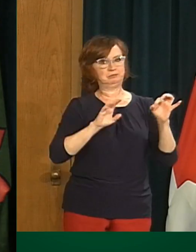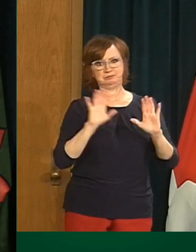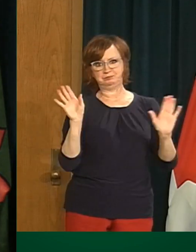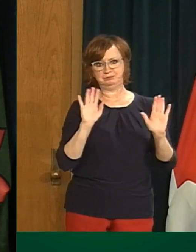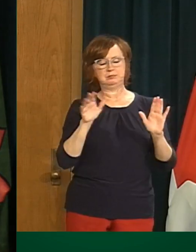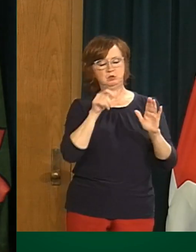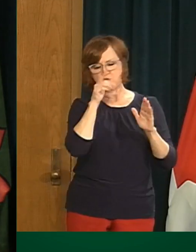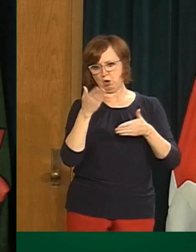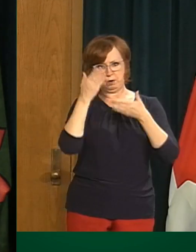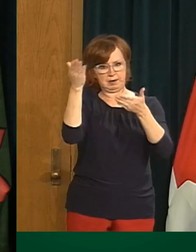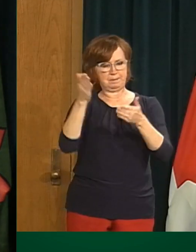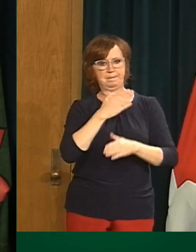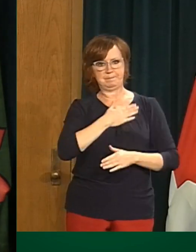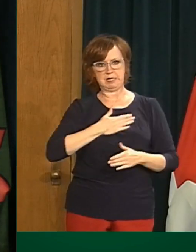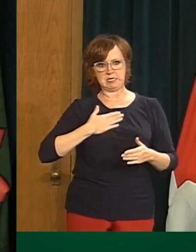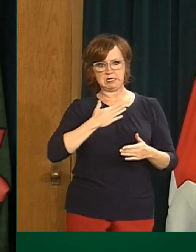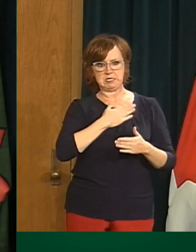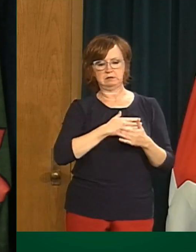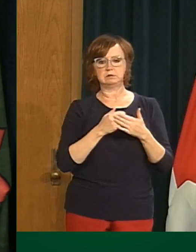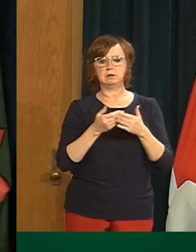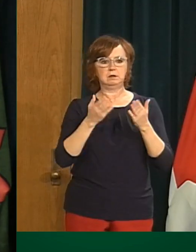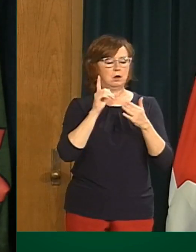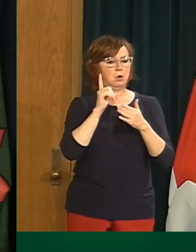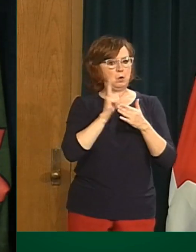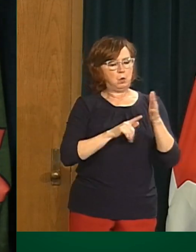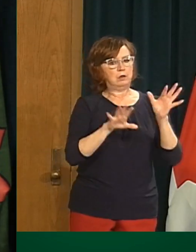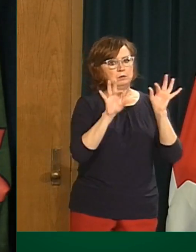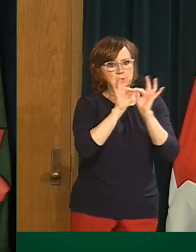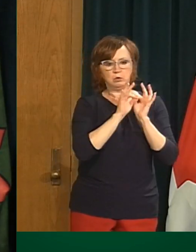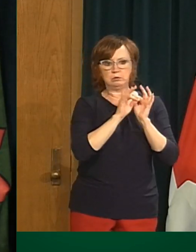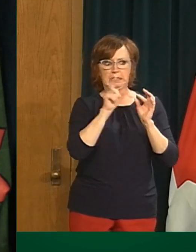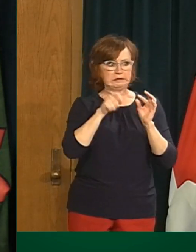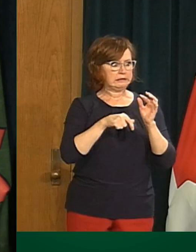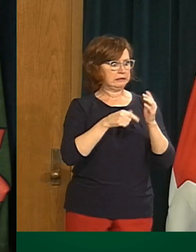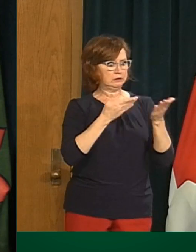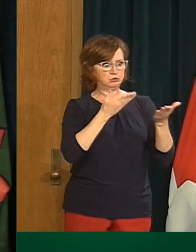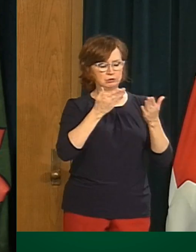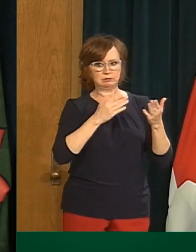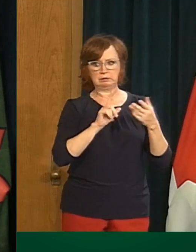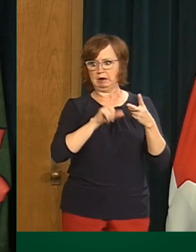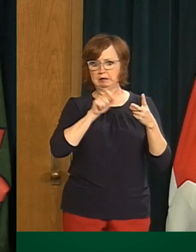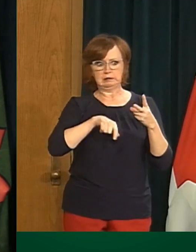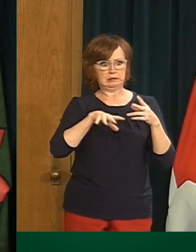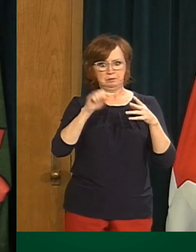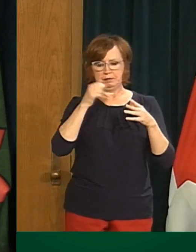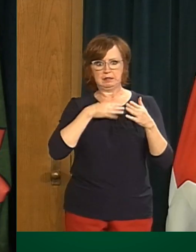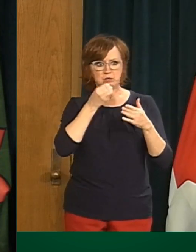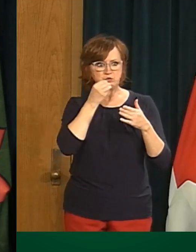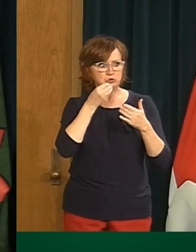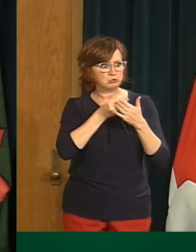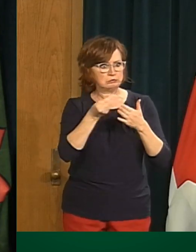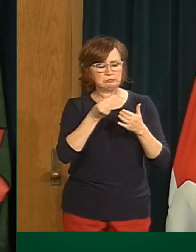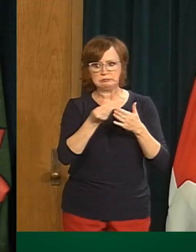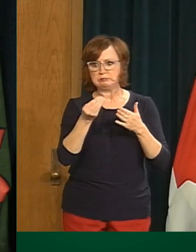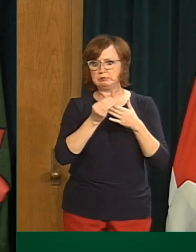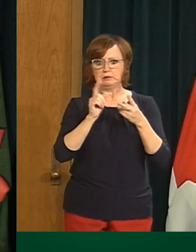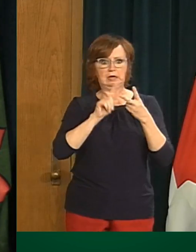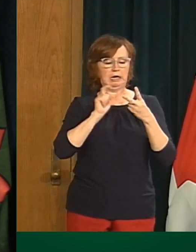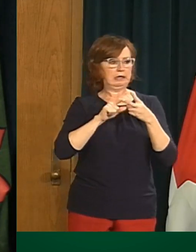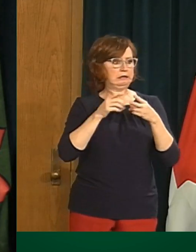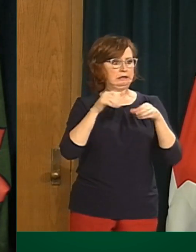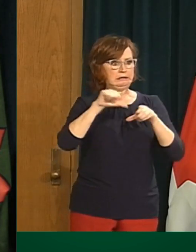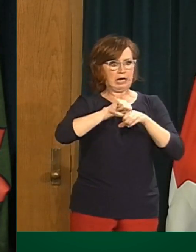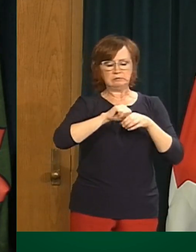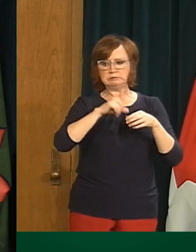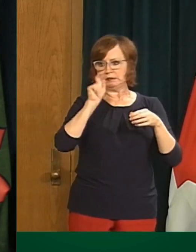those requiring critical services, like, for example, the delivery of groceries, the delivery of fuel, or persons that